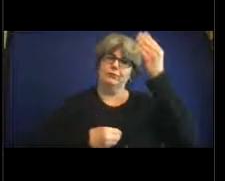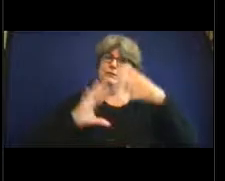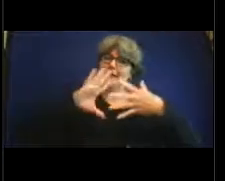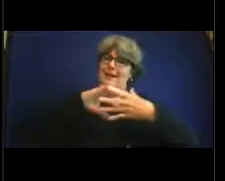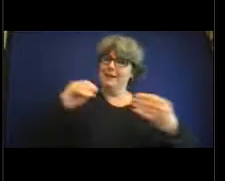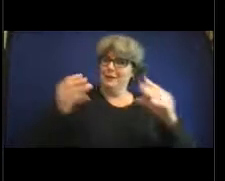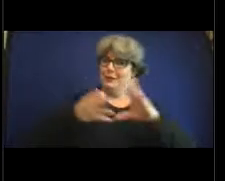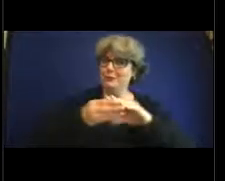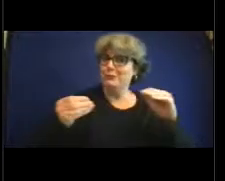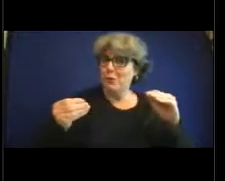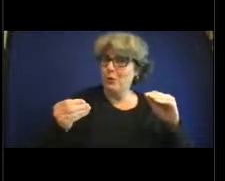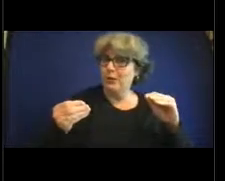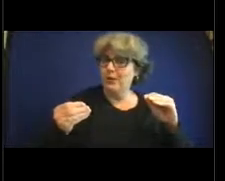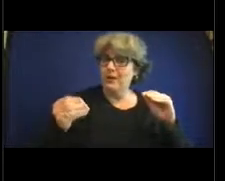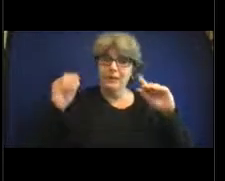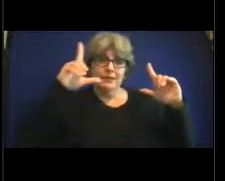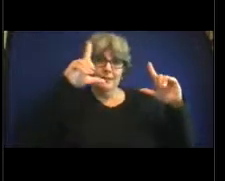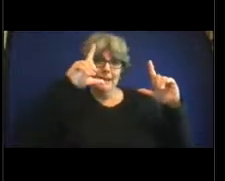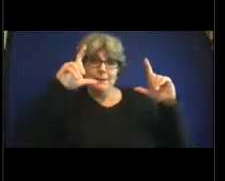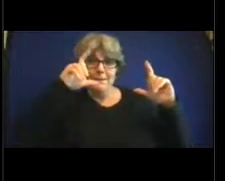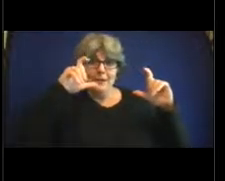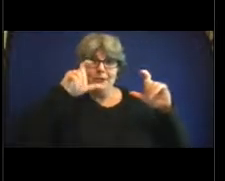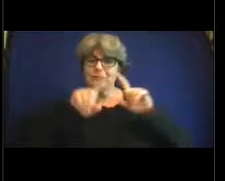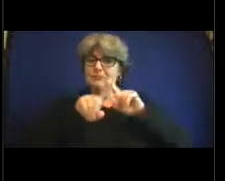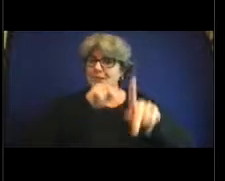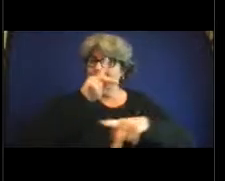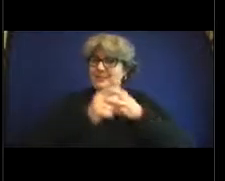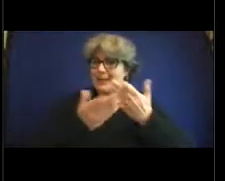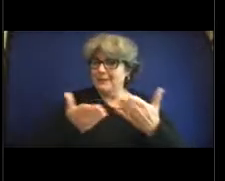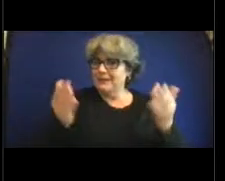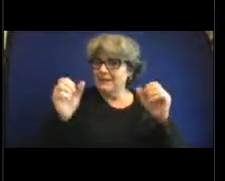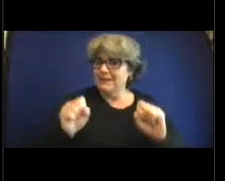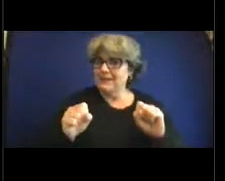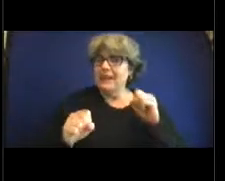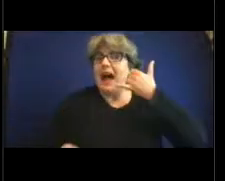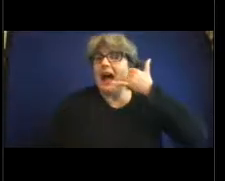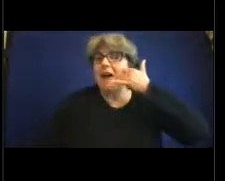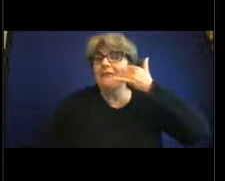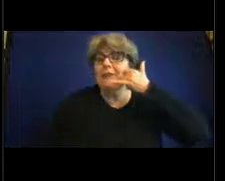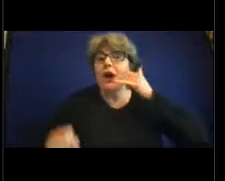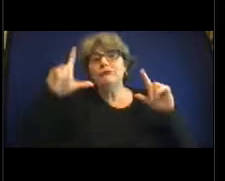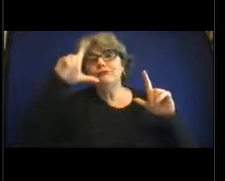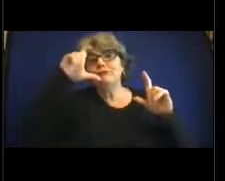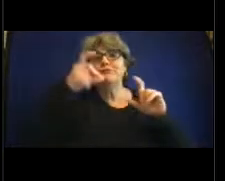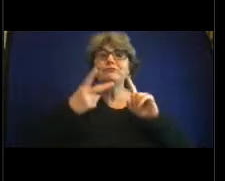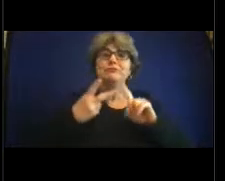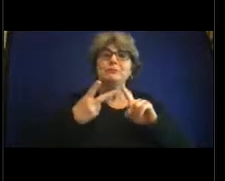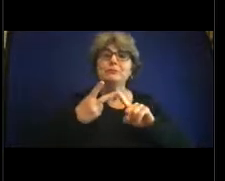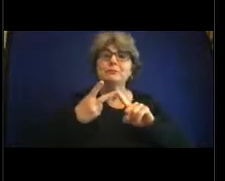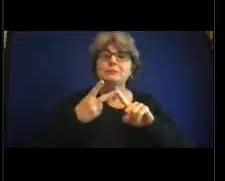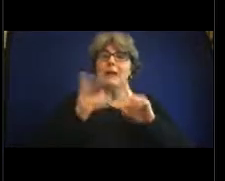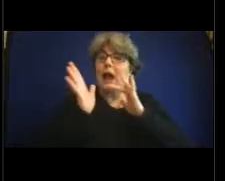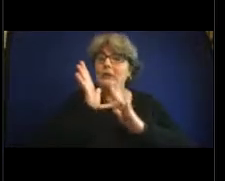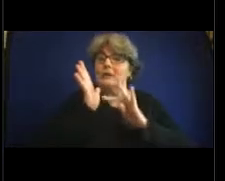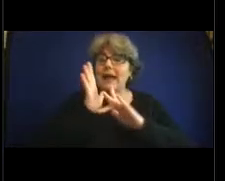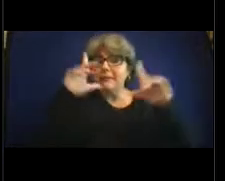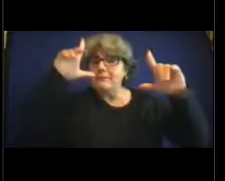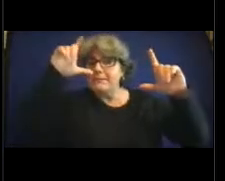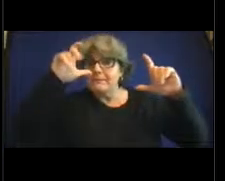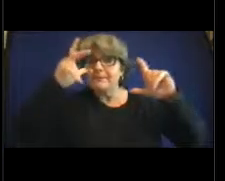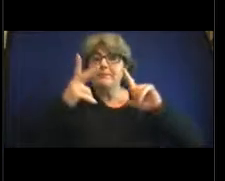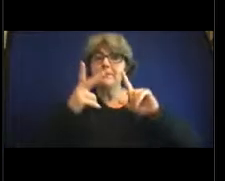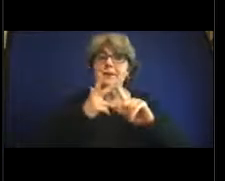stories. And we can take them with all sorts of things, like our cell phones, or our tablets, or